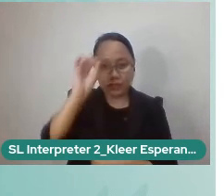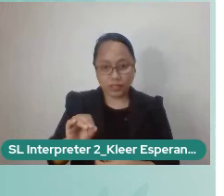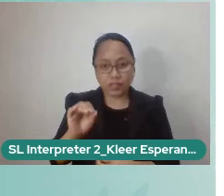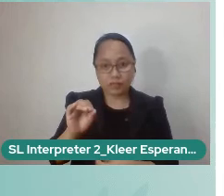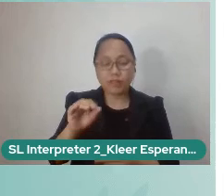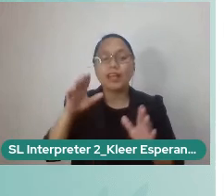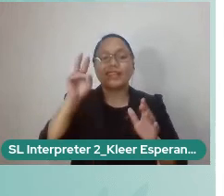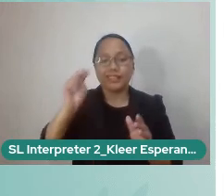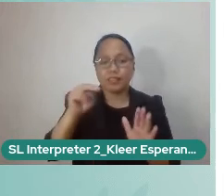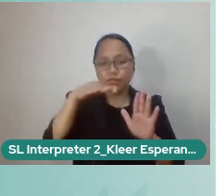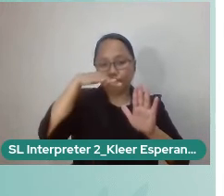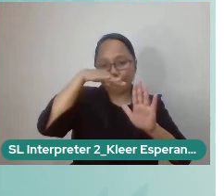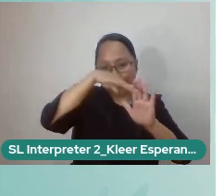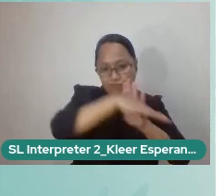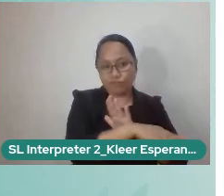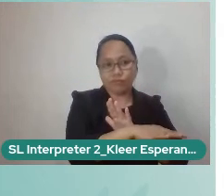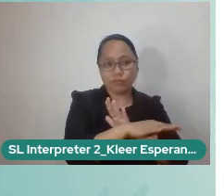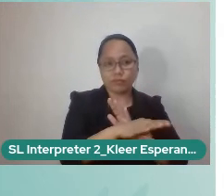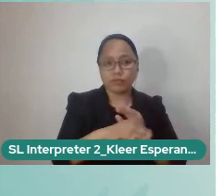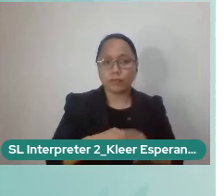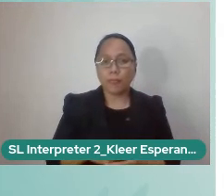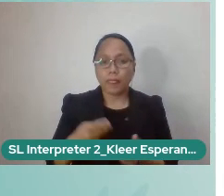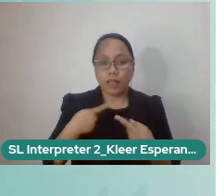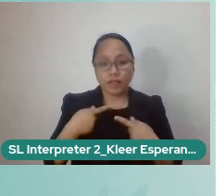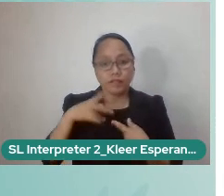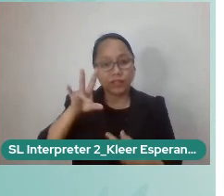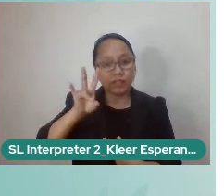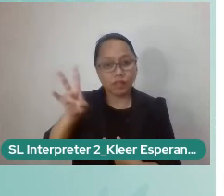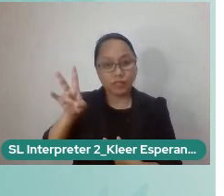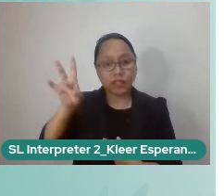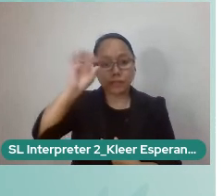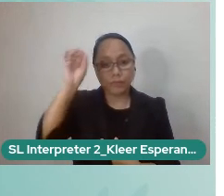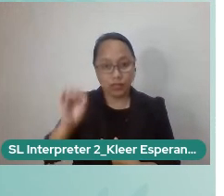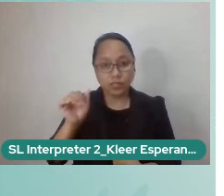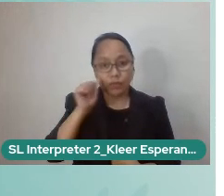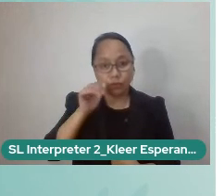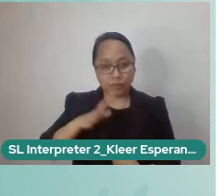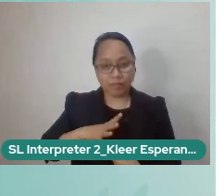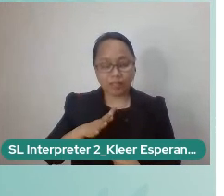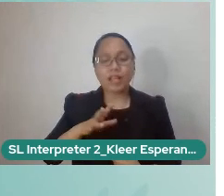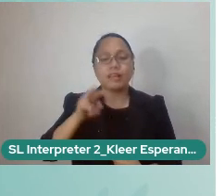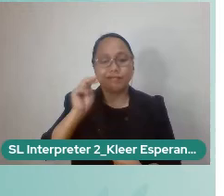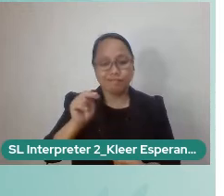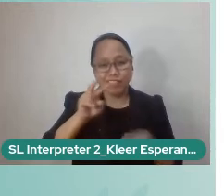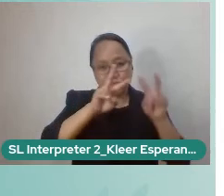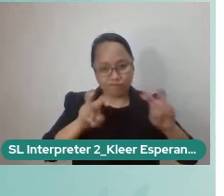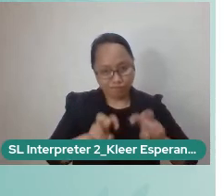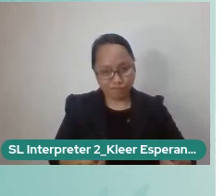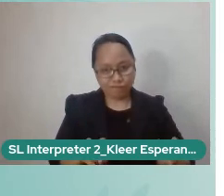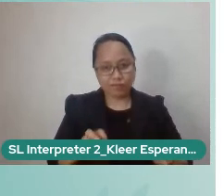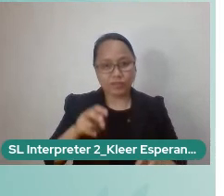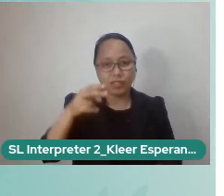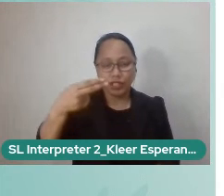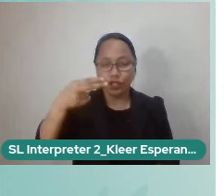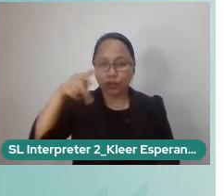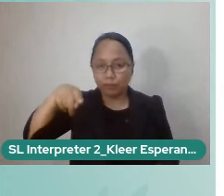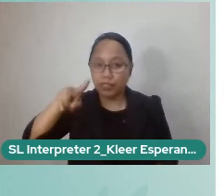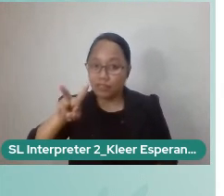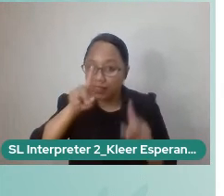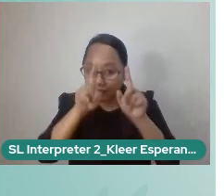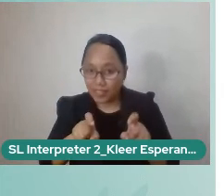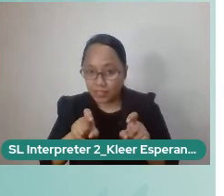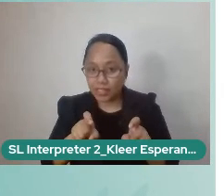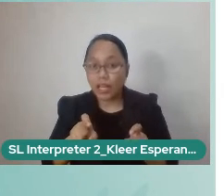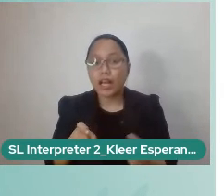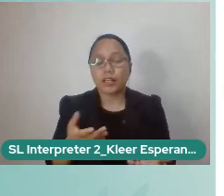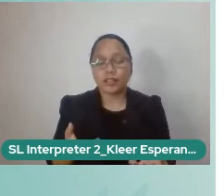assessment. And for the 70% of women screened with an HPV test at 30 and 49. So it's